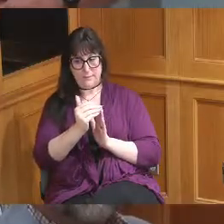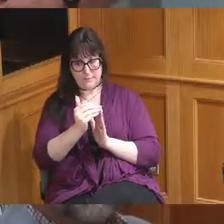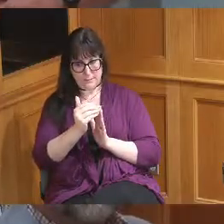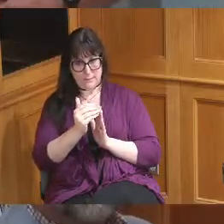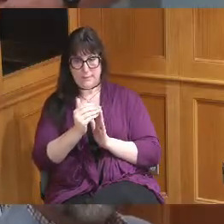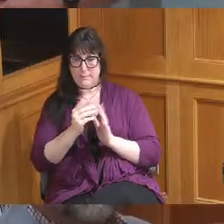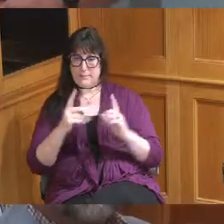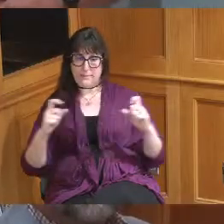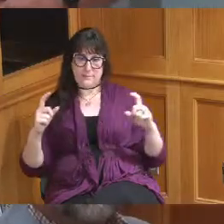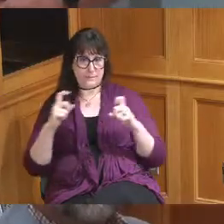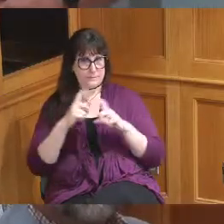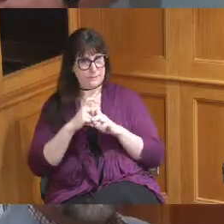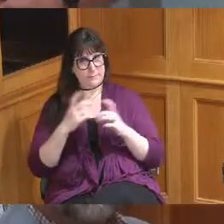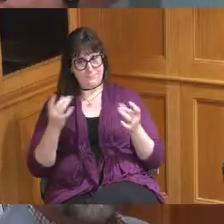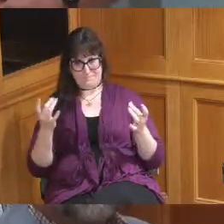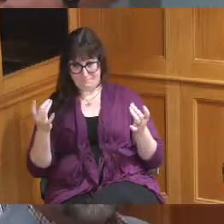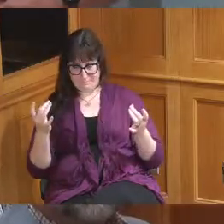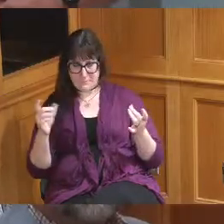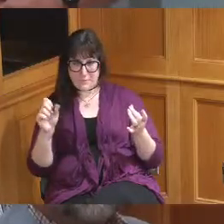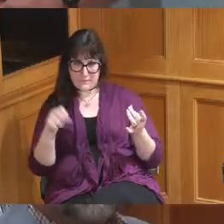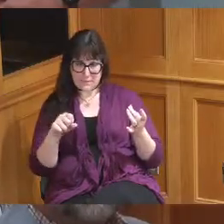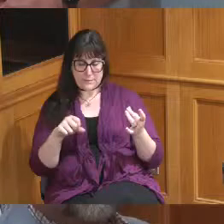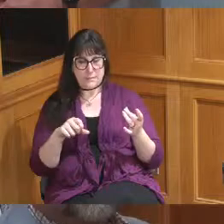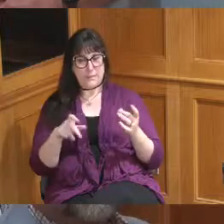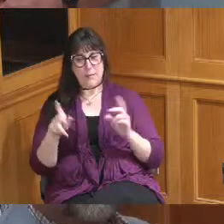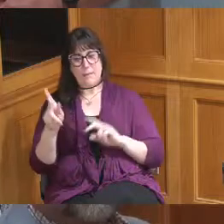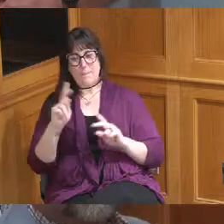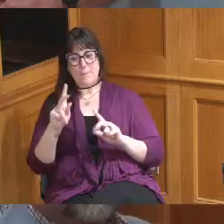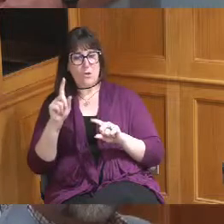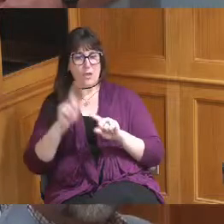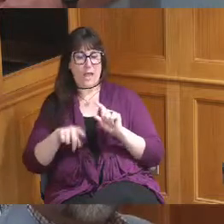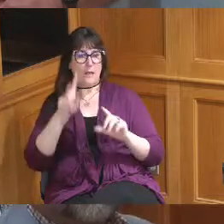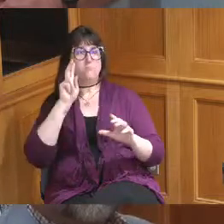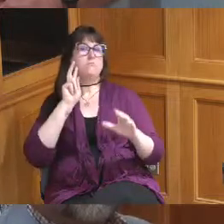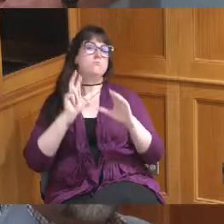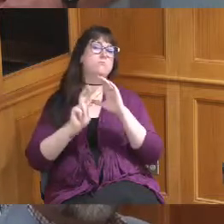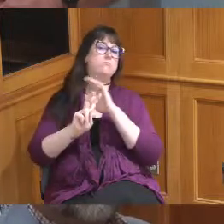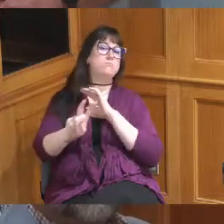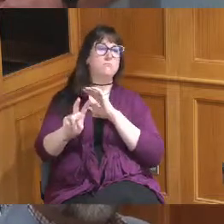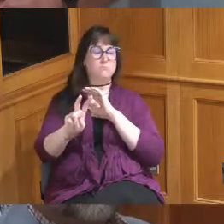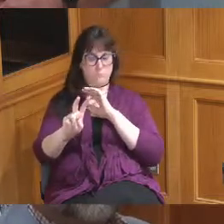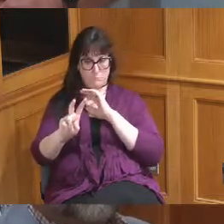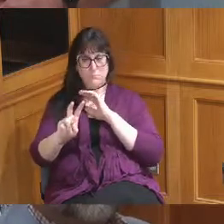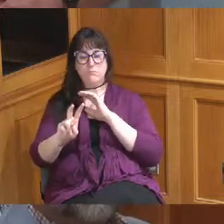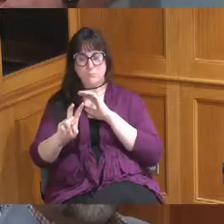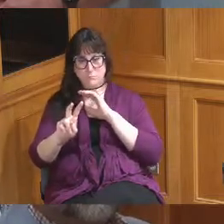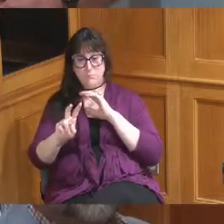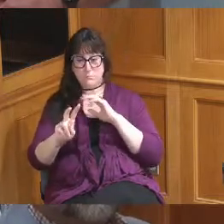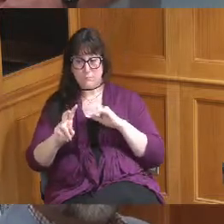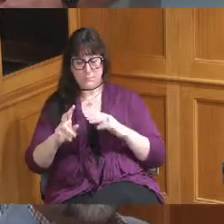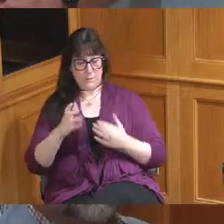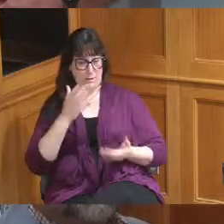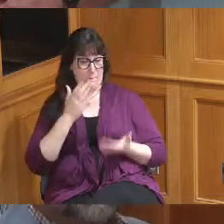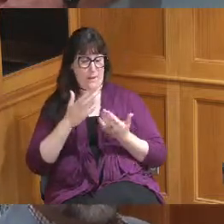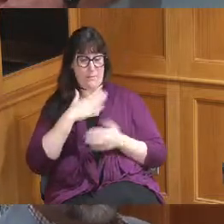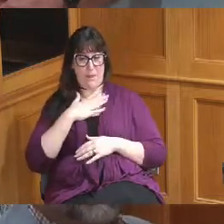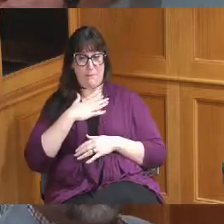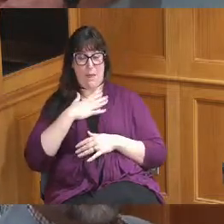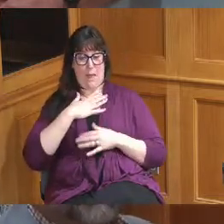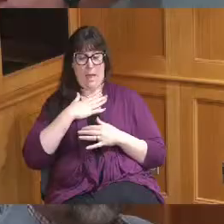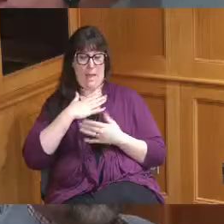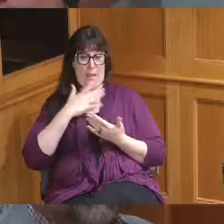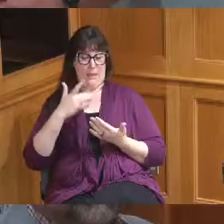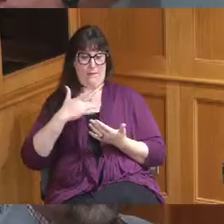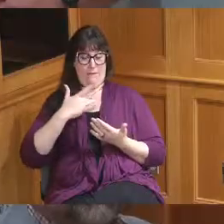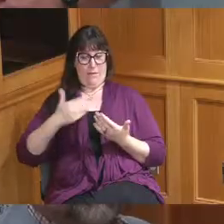with complications, those that people can't see into the future for. And quite frankly, maybe my spidey sense is that I